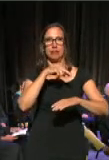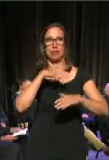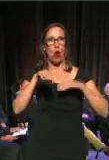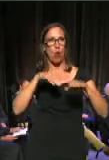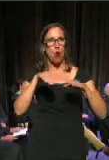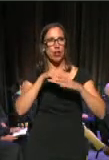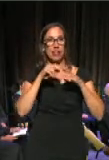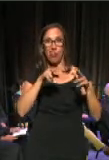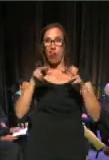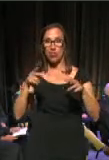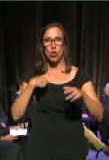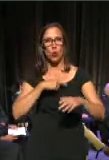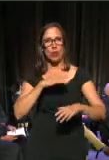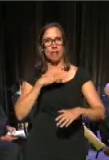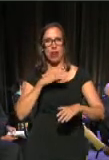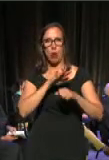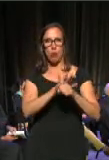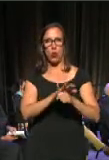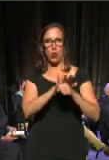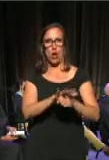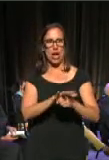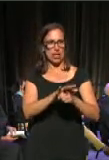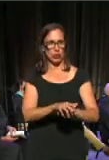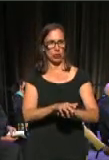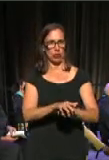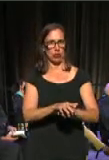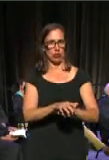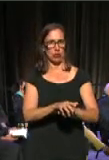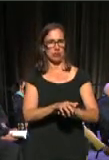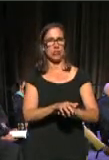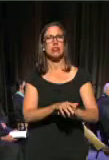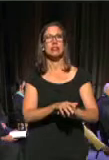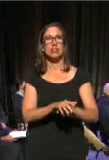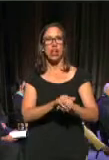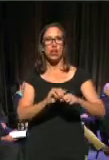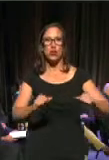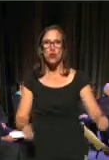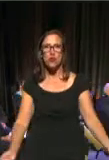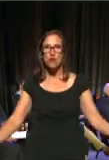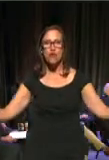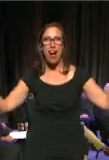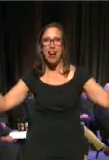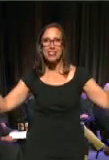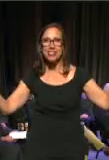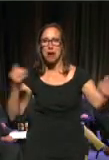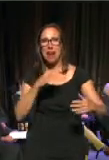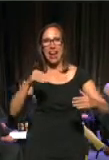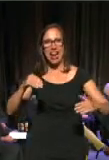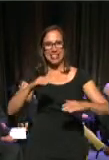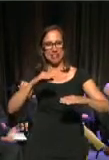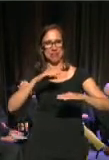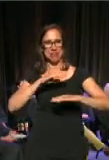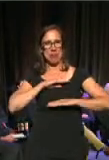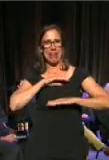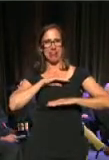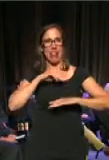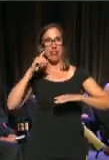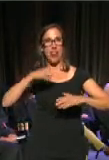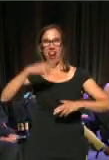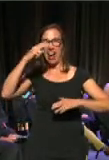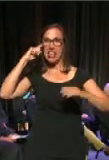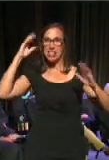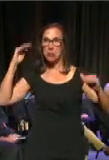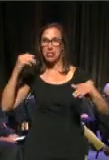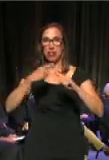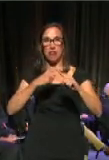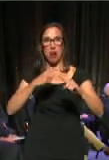we felt the pressure as class of 2021 to rise up, and meet the high expectations set by